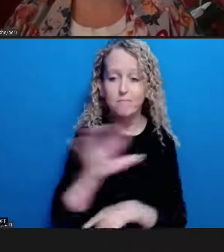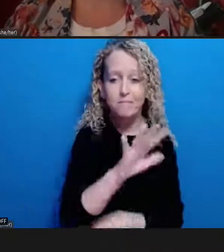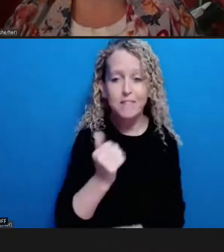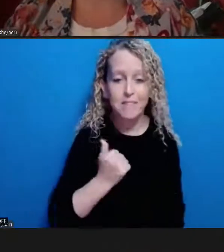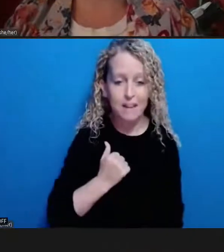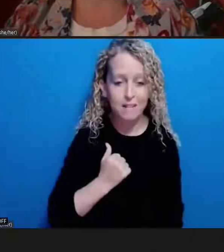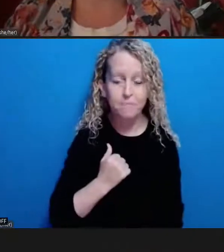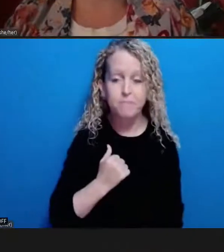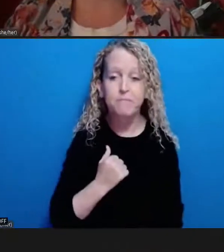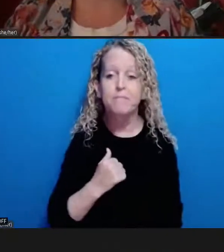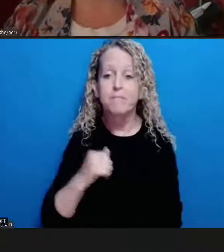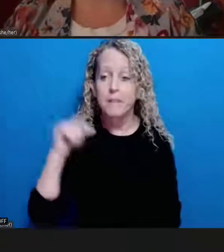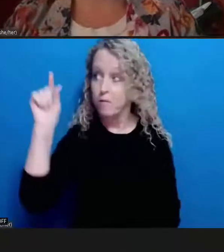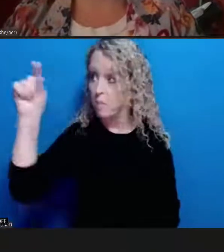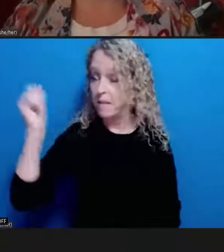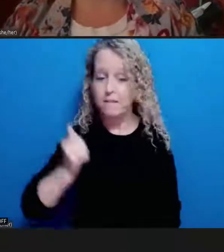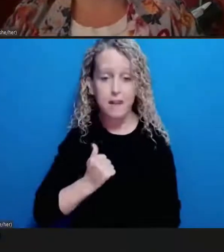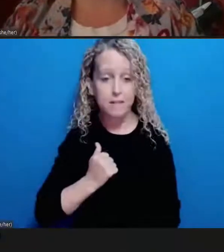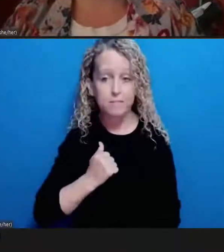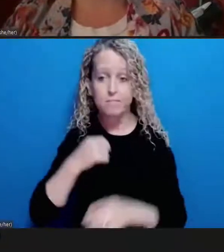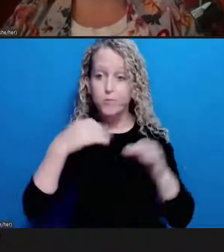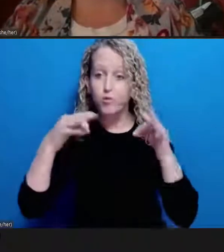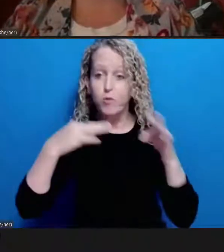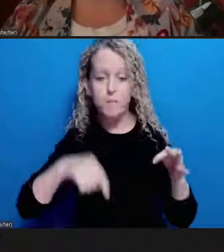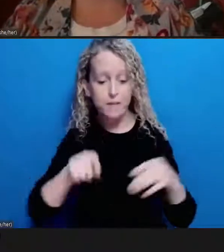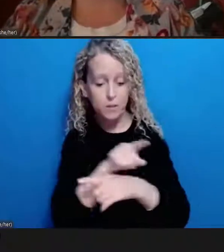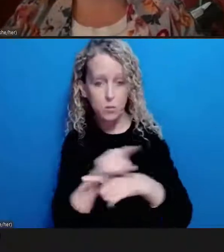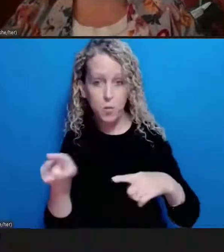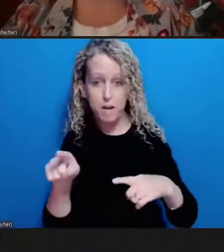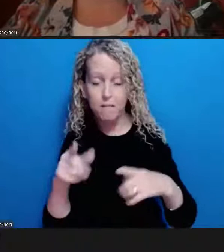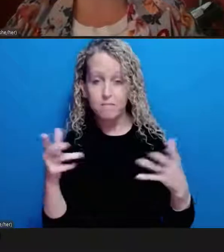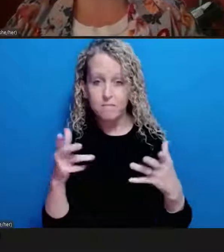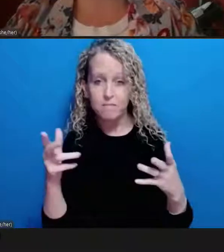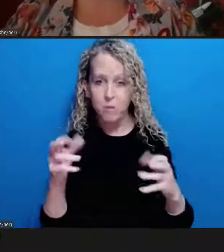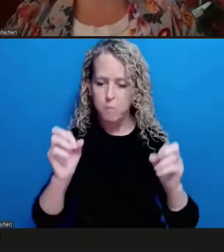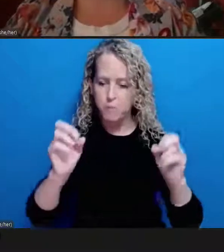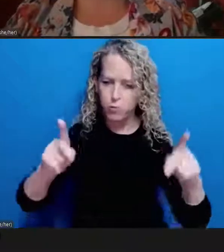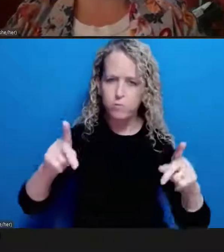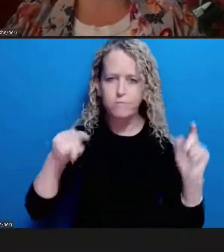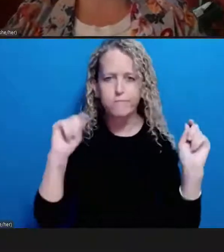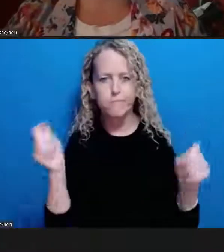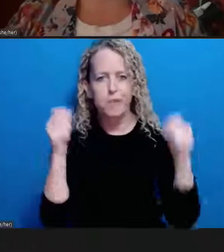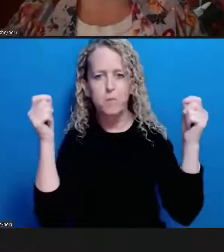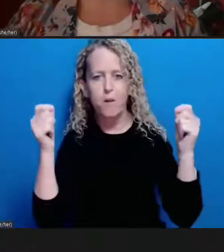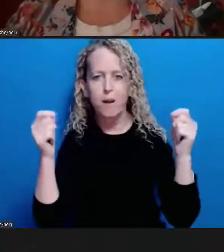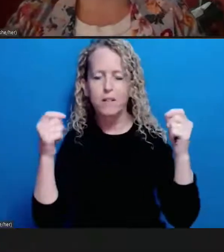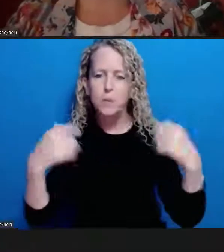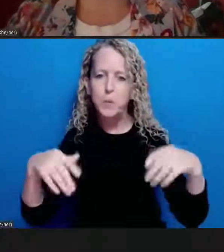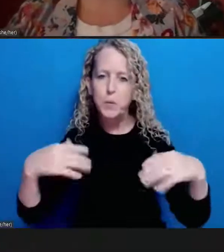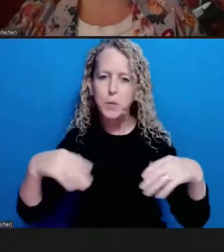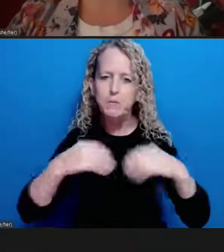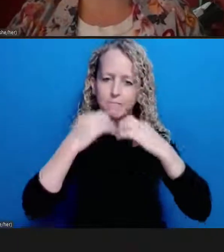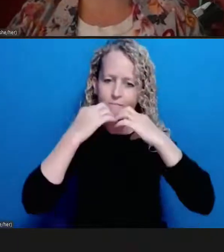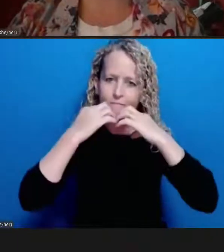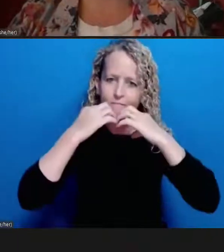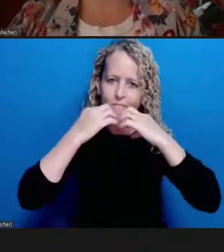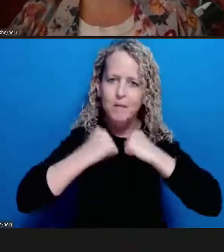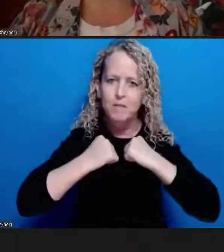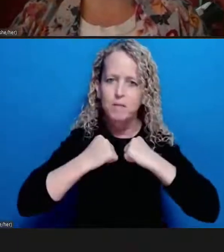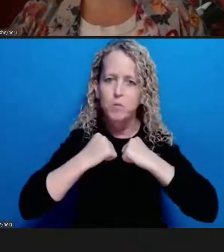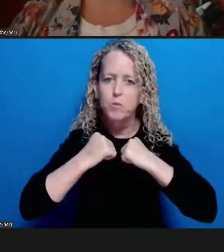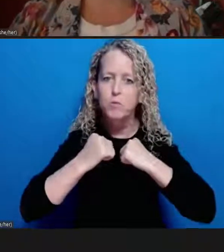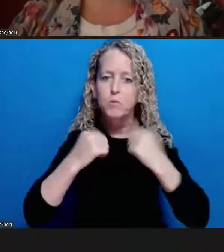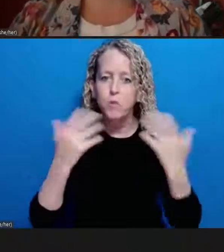Canada describes this week as an opportunity to celebrate the valuable contributions of Canadians with